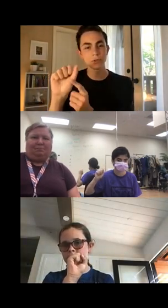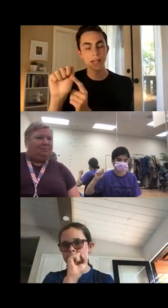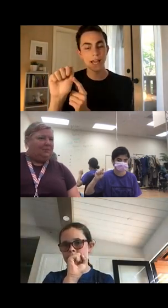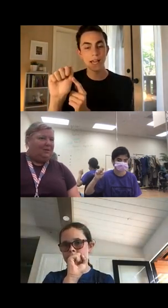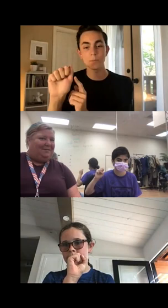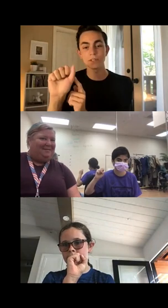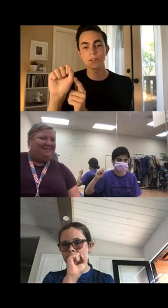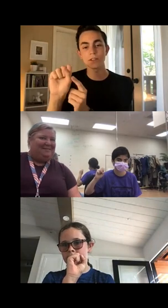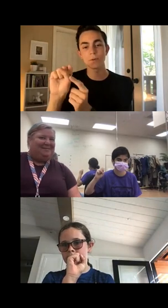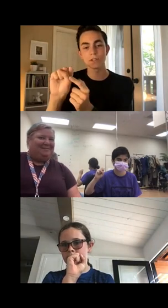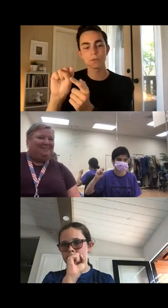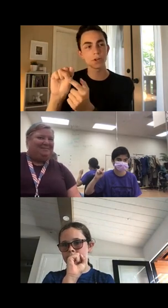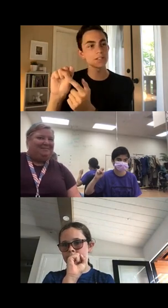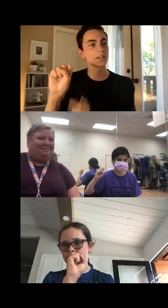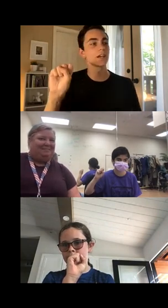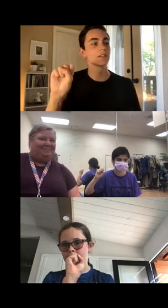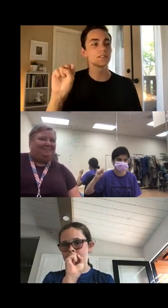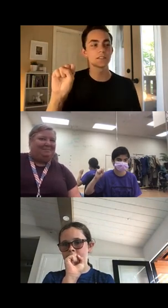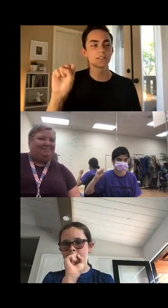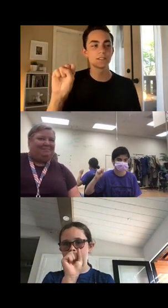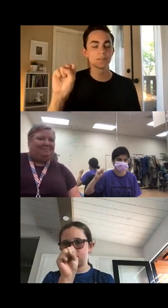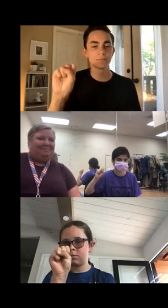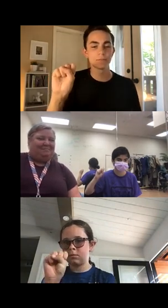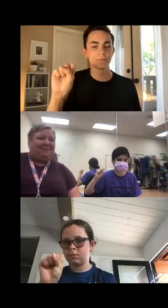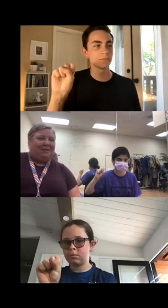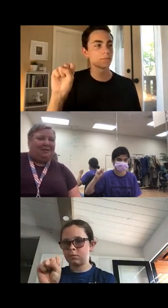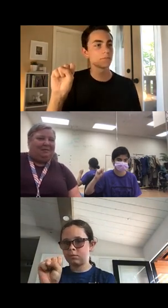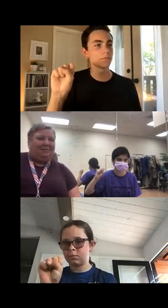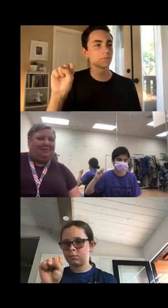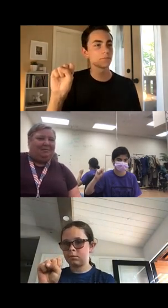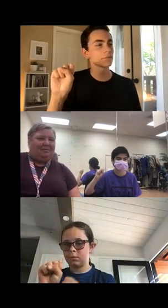similar to an A, but the thumb is across the hand.